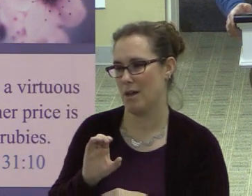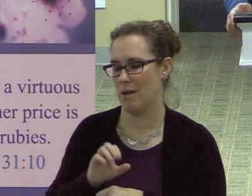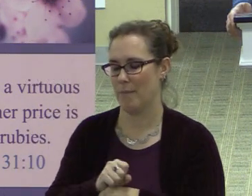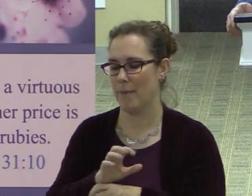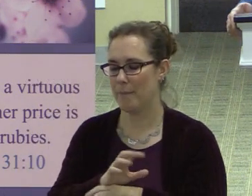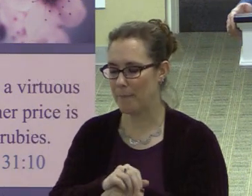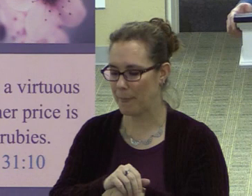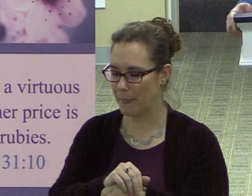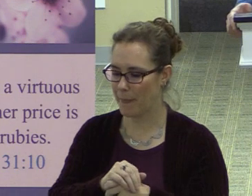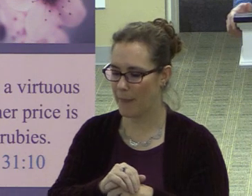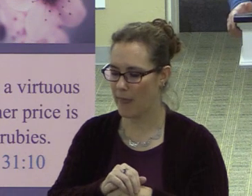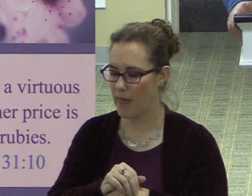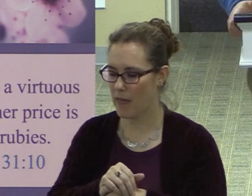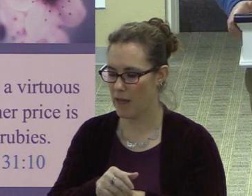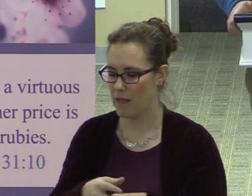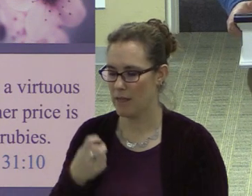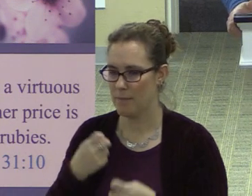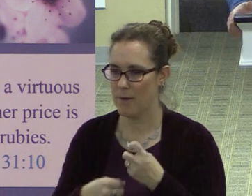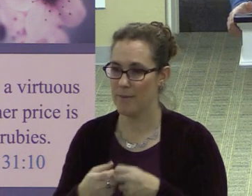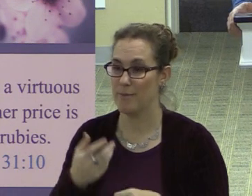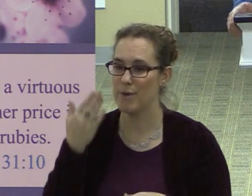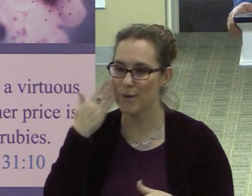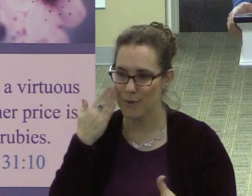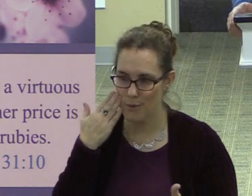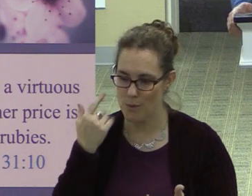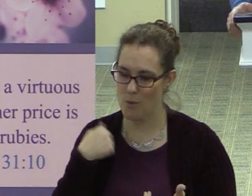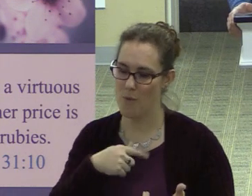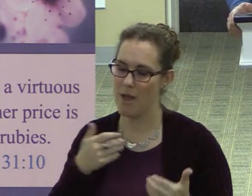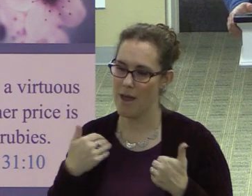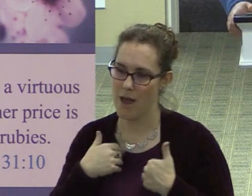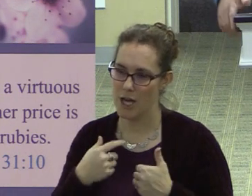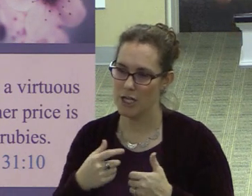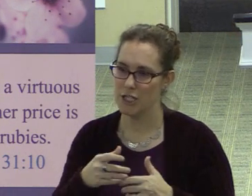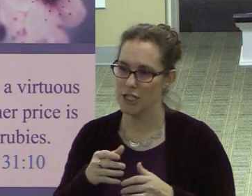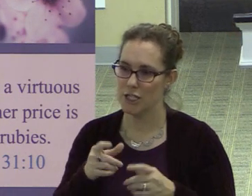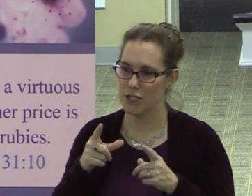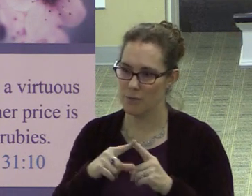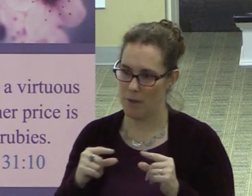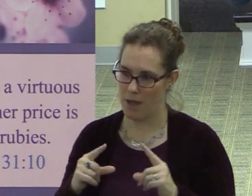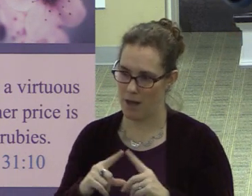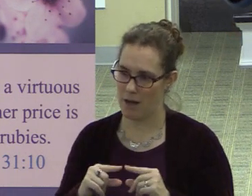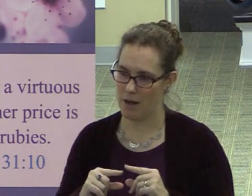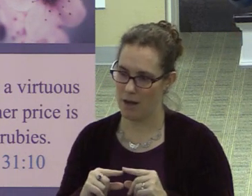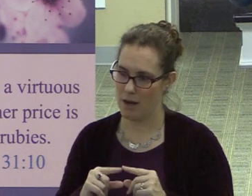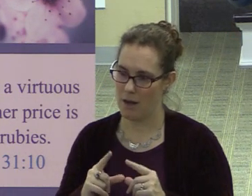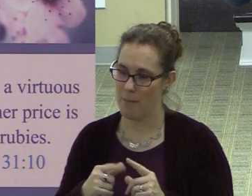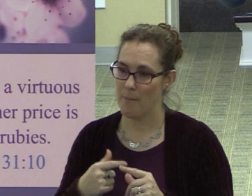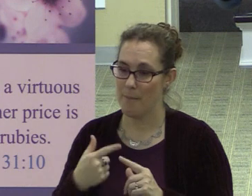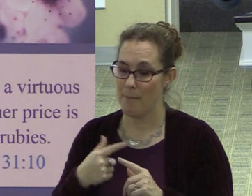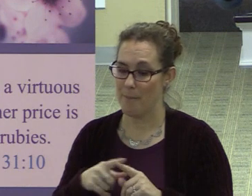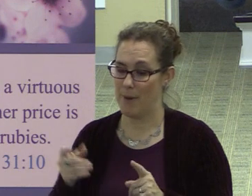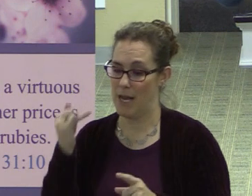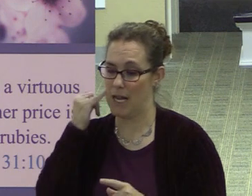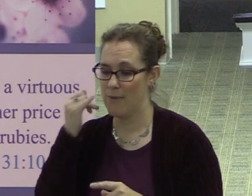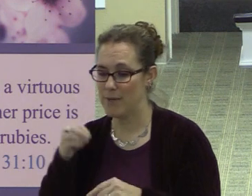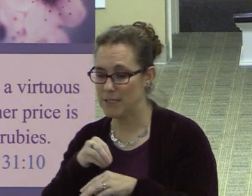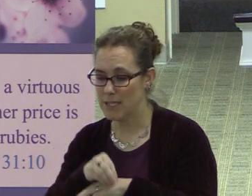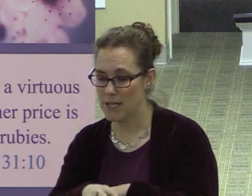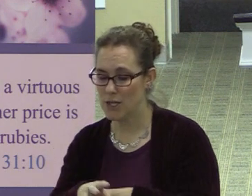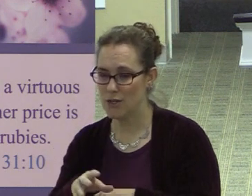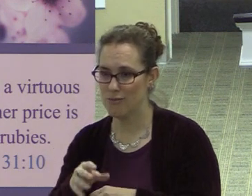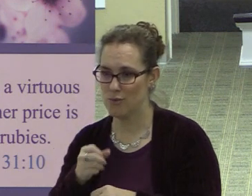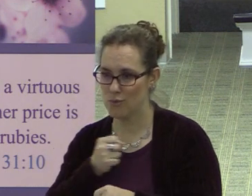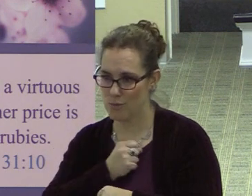And the problem was, we knew we had Japan. But if we sent in troops, the